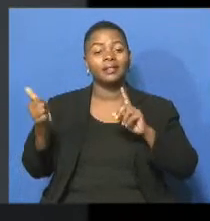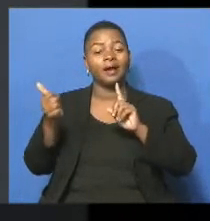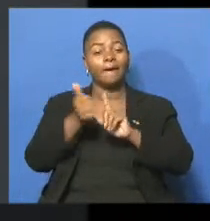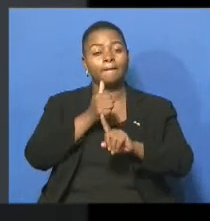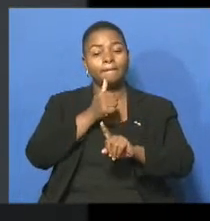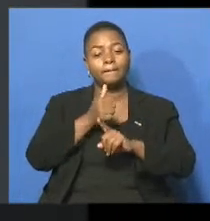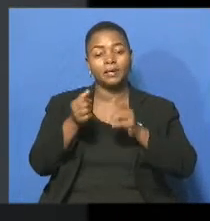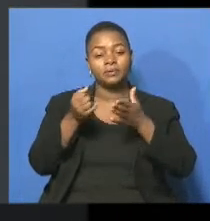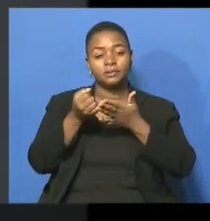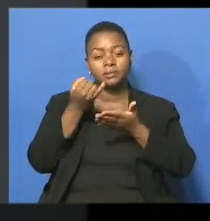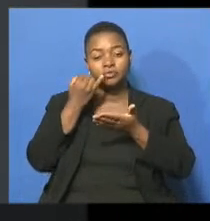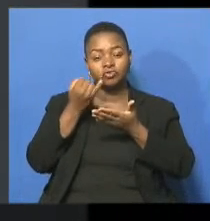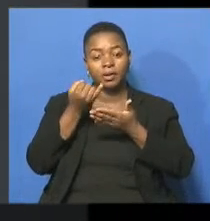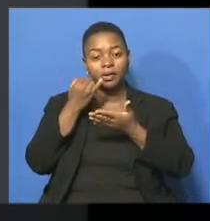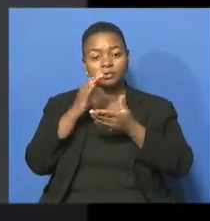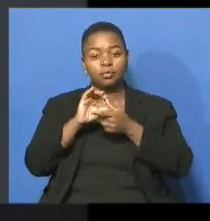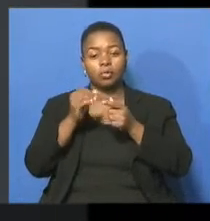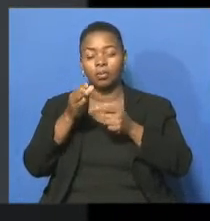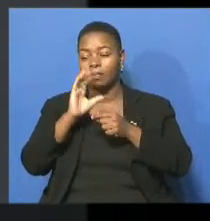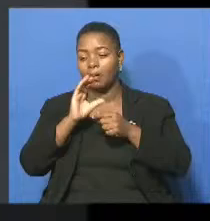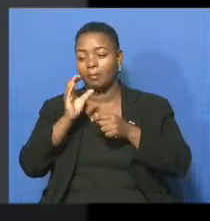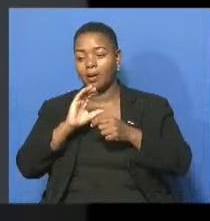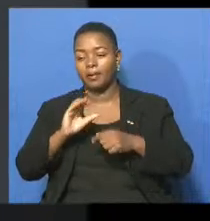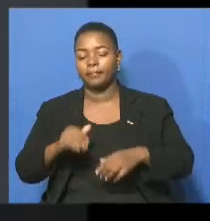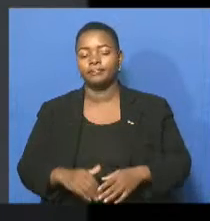abusing substances.